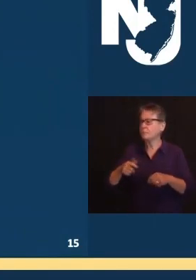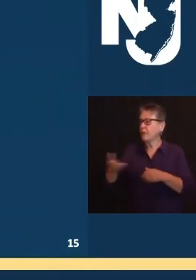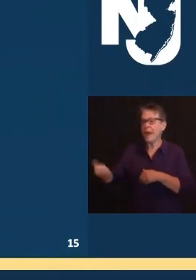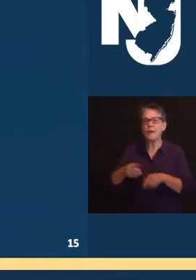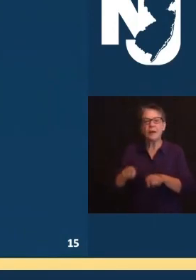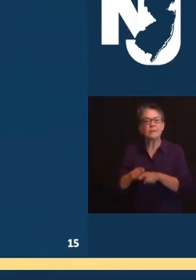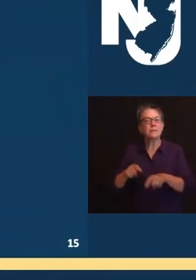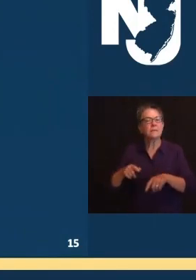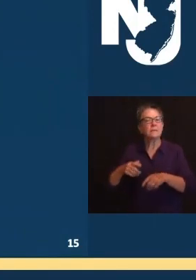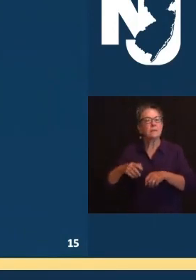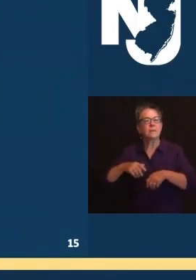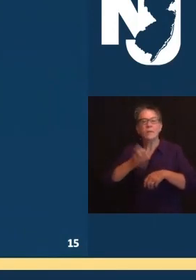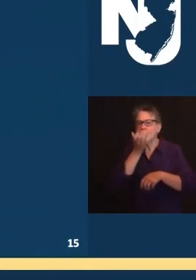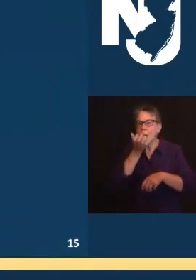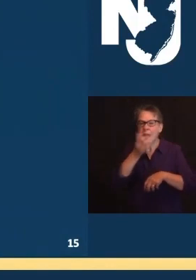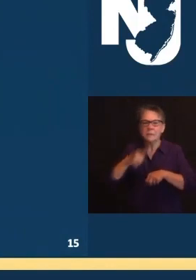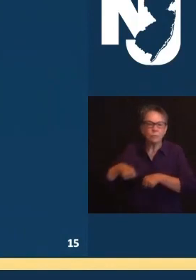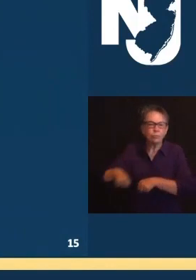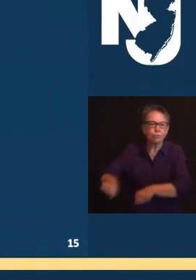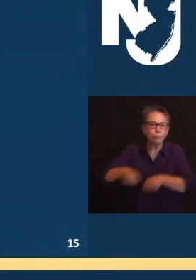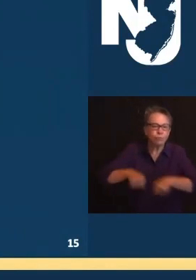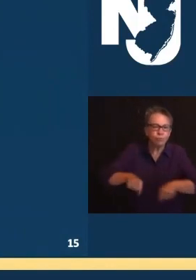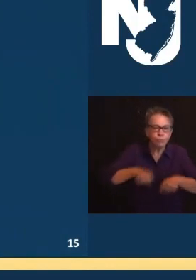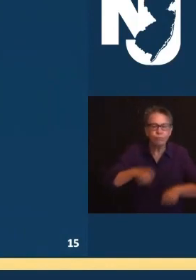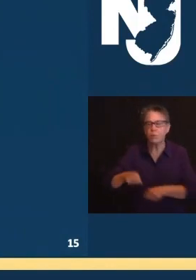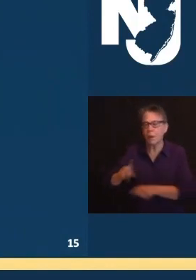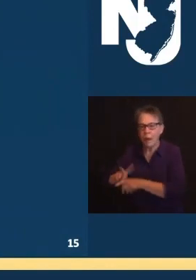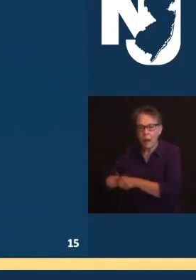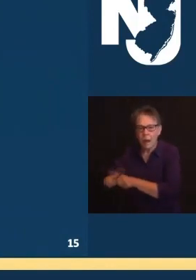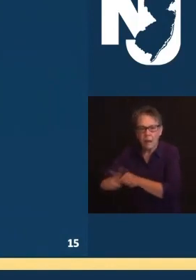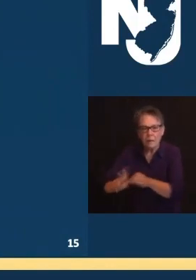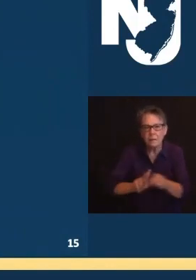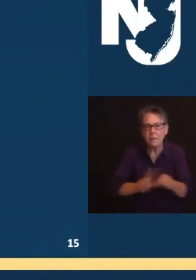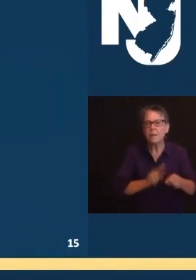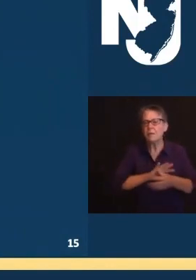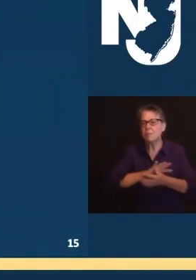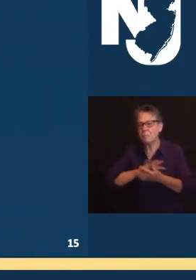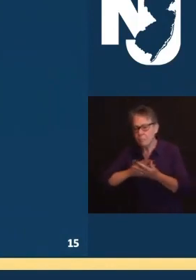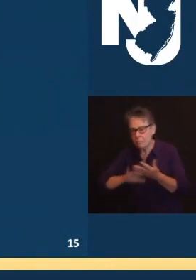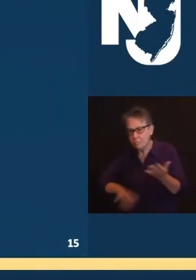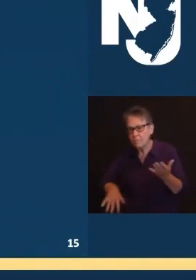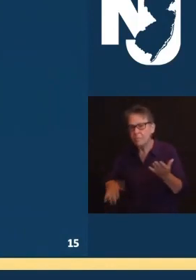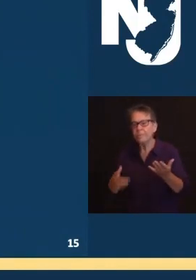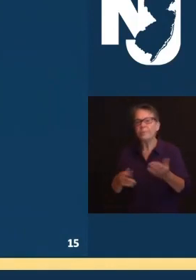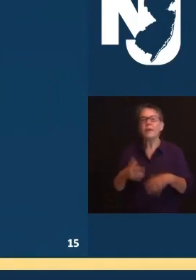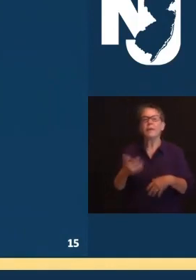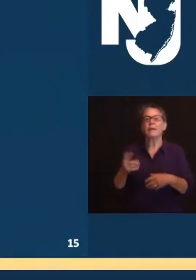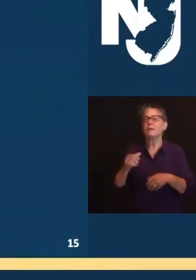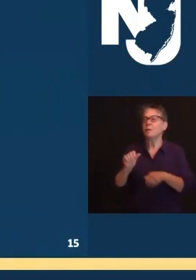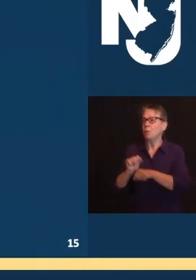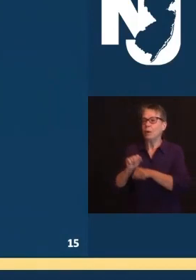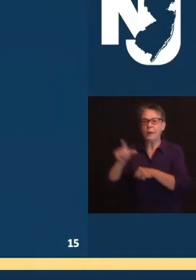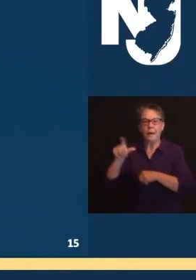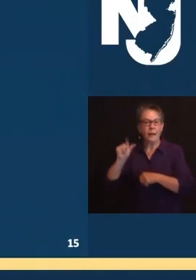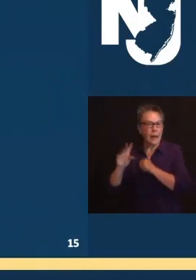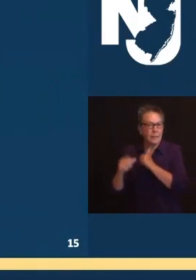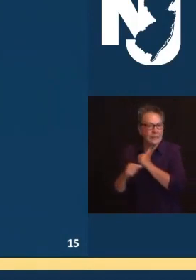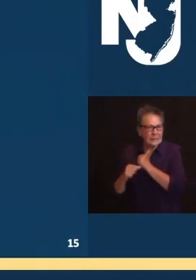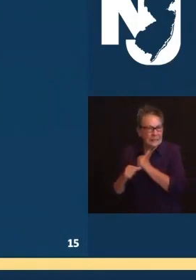indoors, first as a laboratory assistant, but eventually becoming a member of the technical staff, a post usually reserved